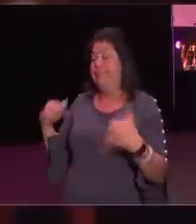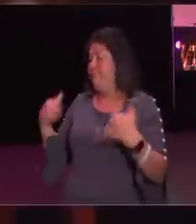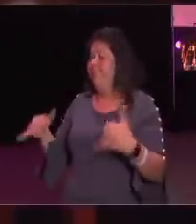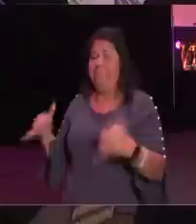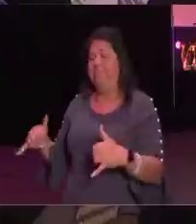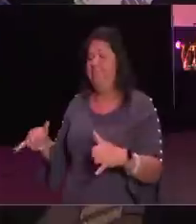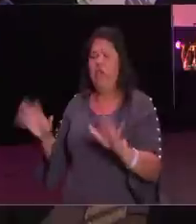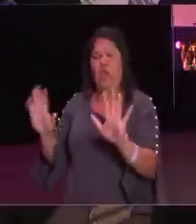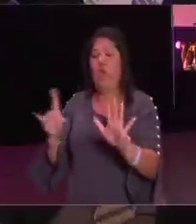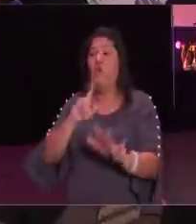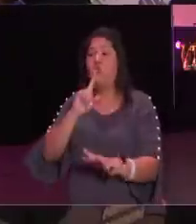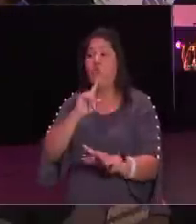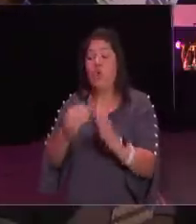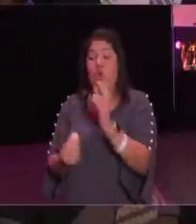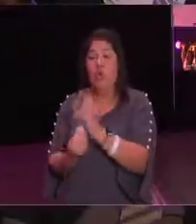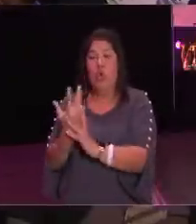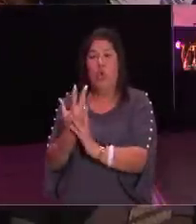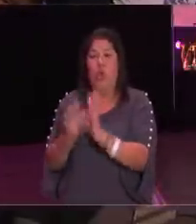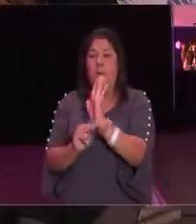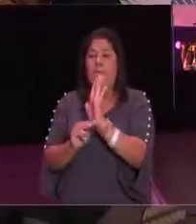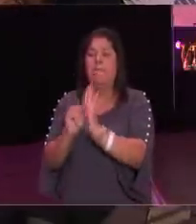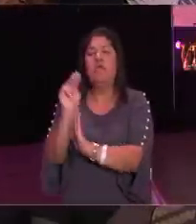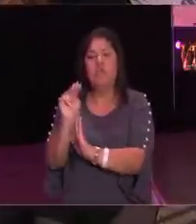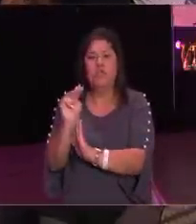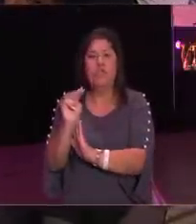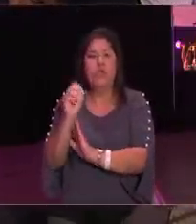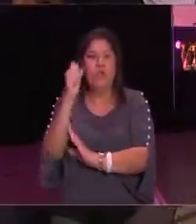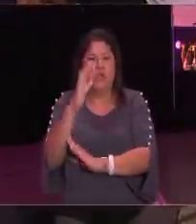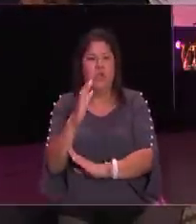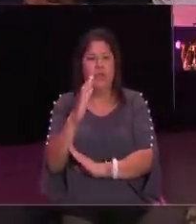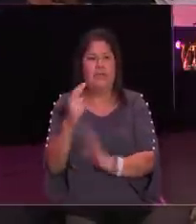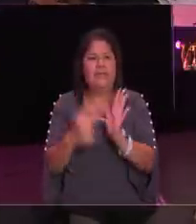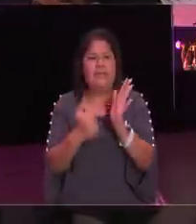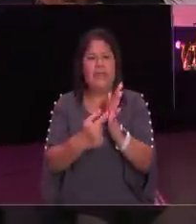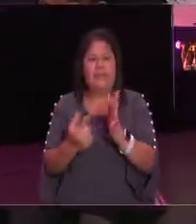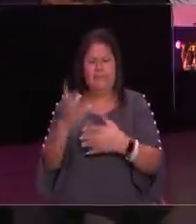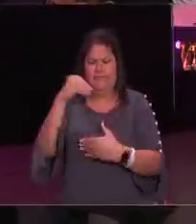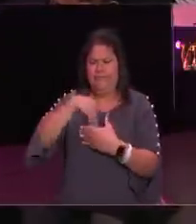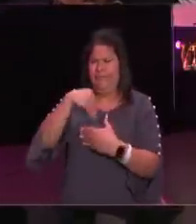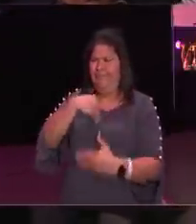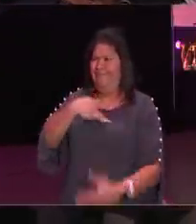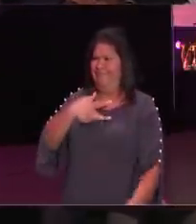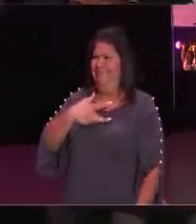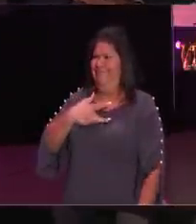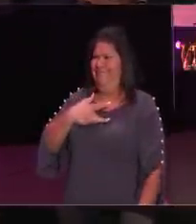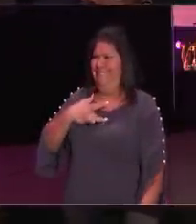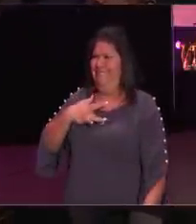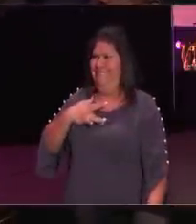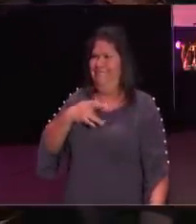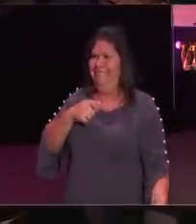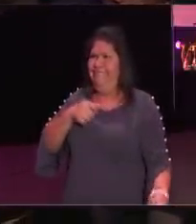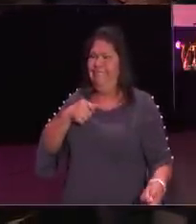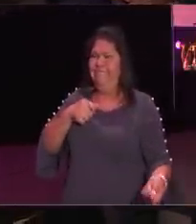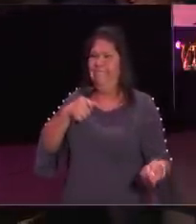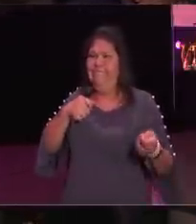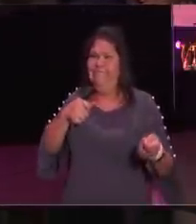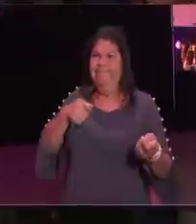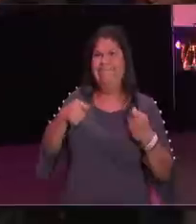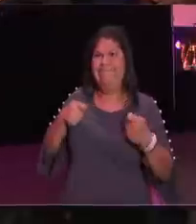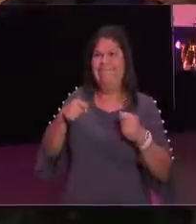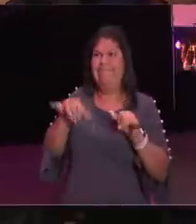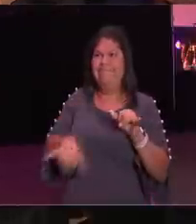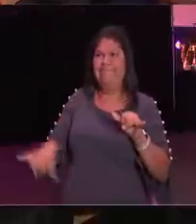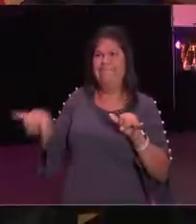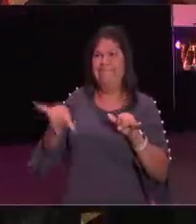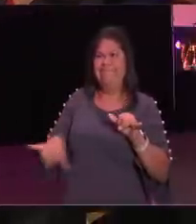When you have really grown in your walk with the Lord, something on the inside of you begins to tell you, I just can't